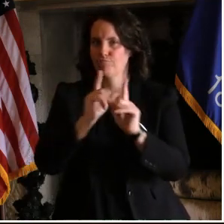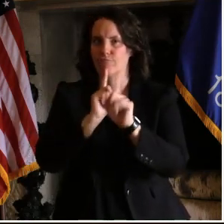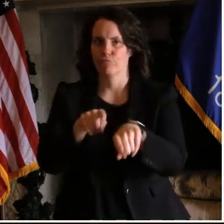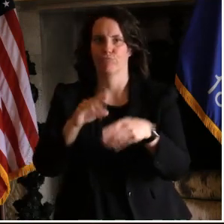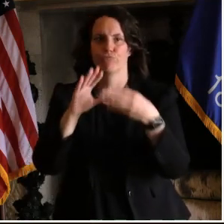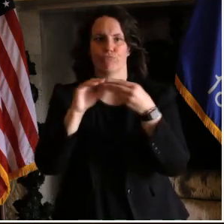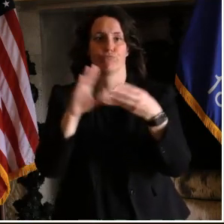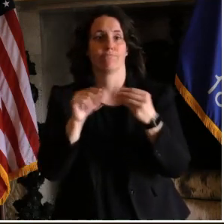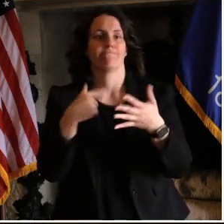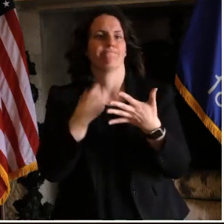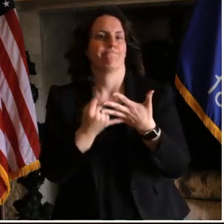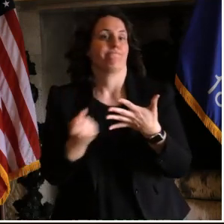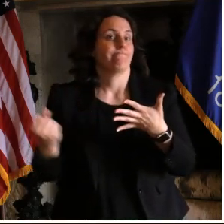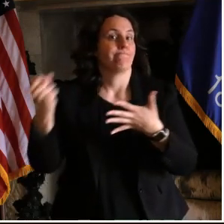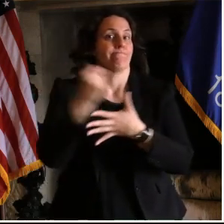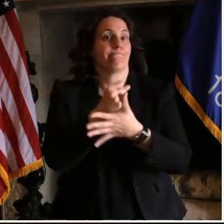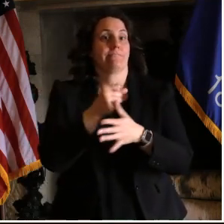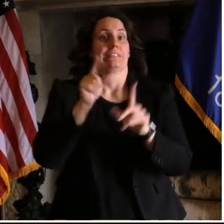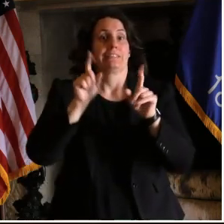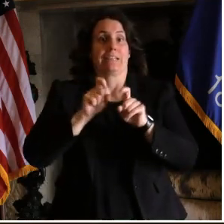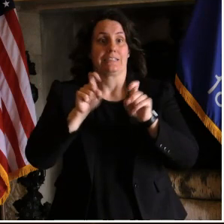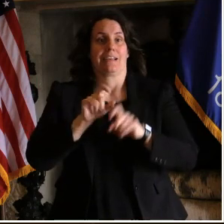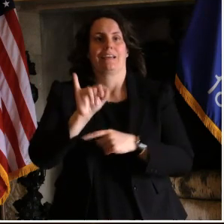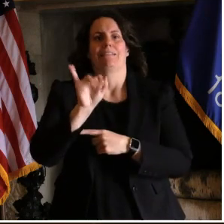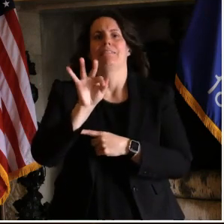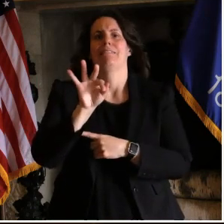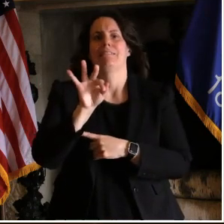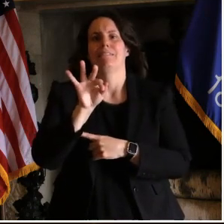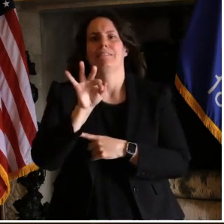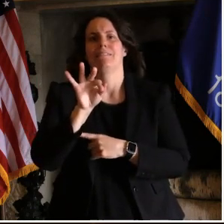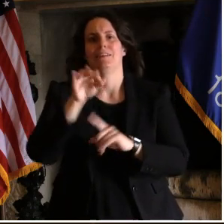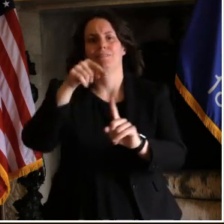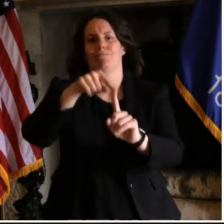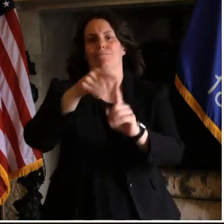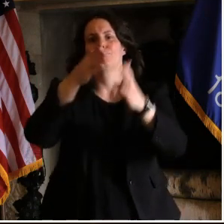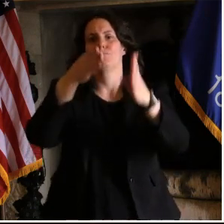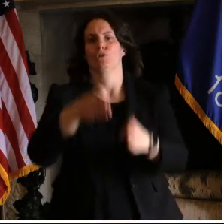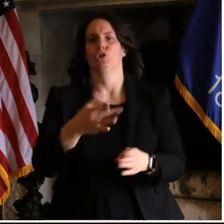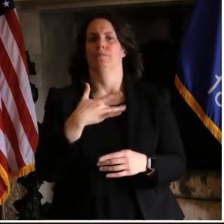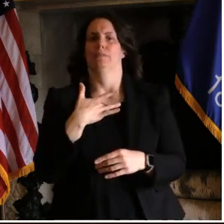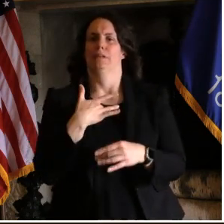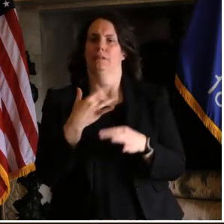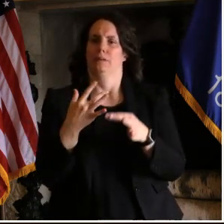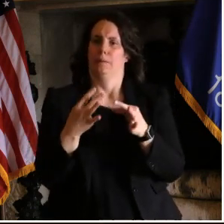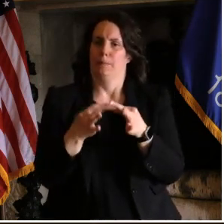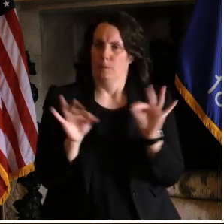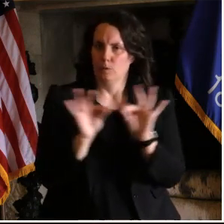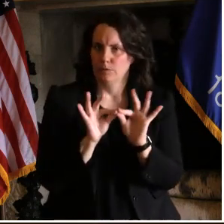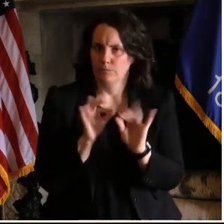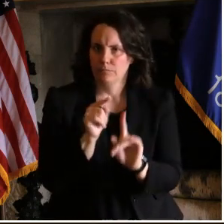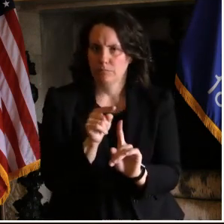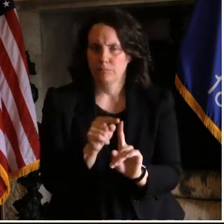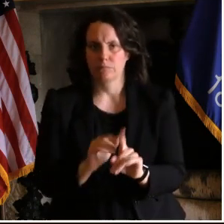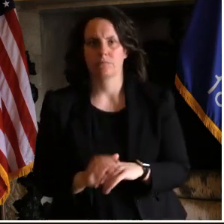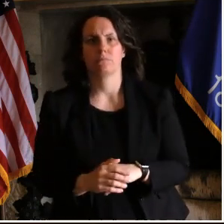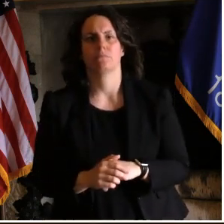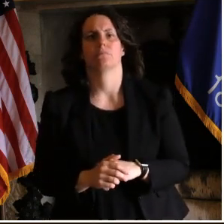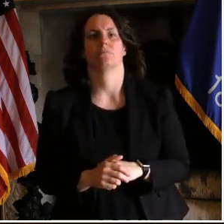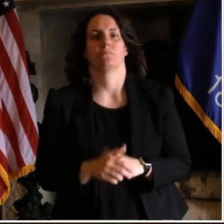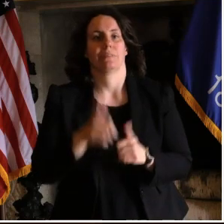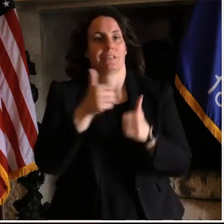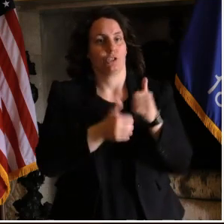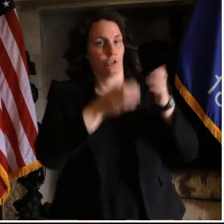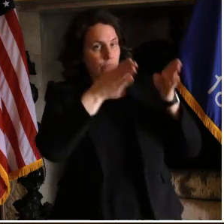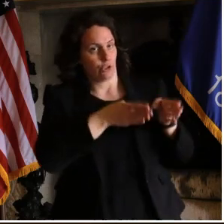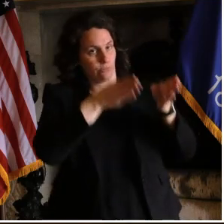know for their own management clinically, but every individual who is confirmed as a positive case gets a